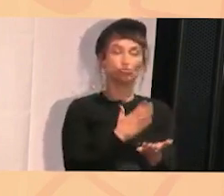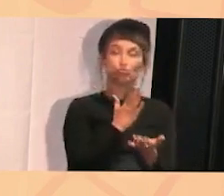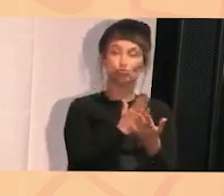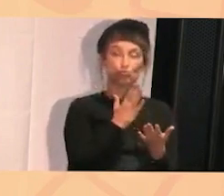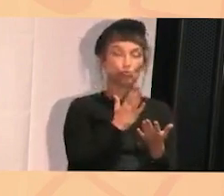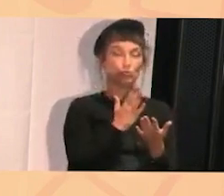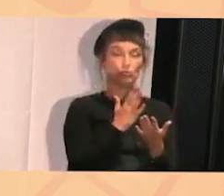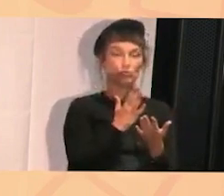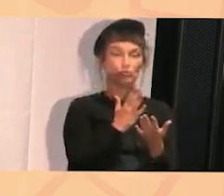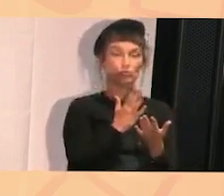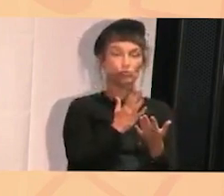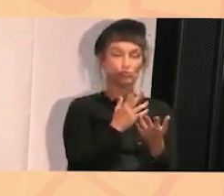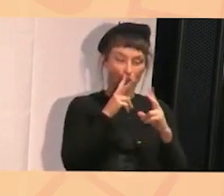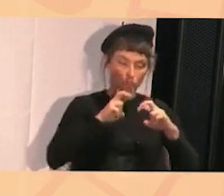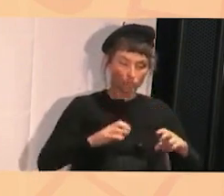informed